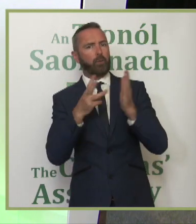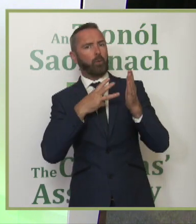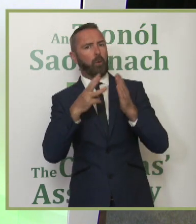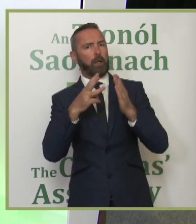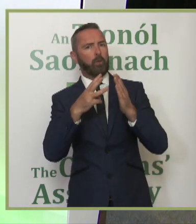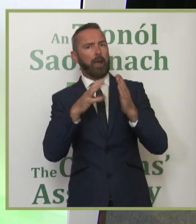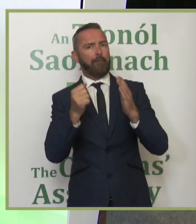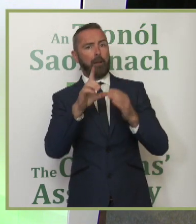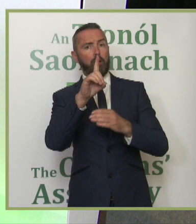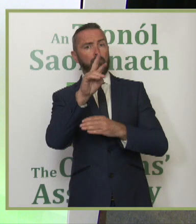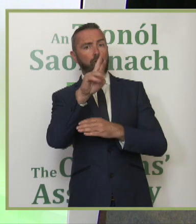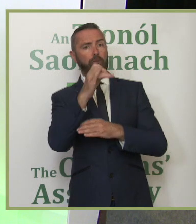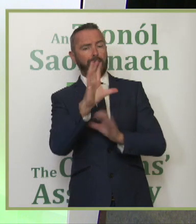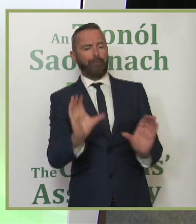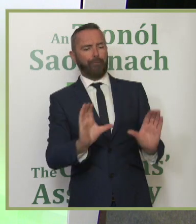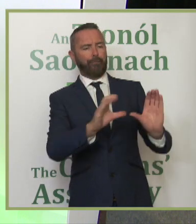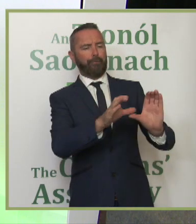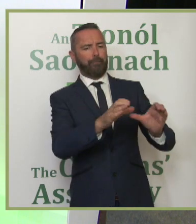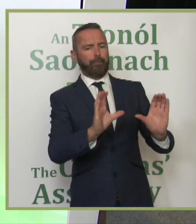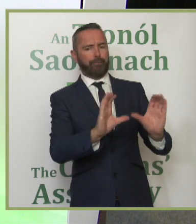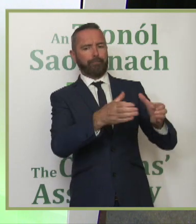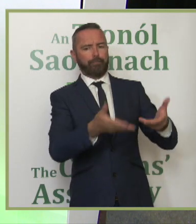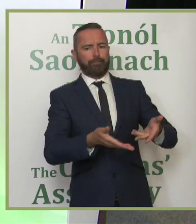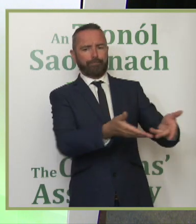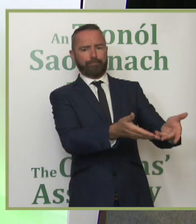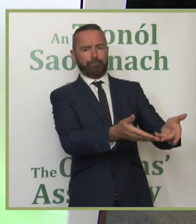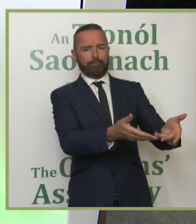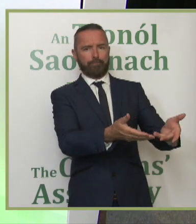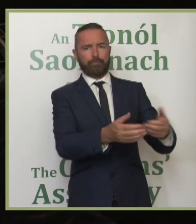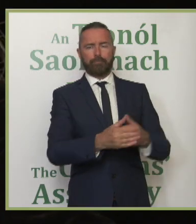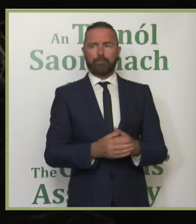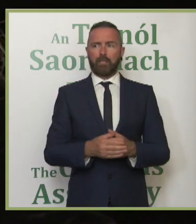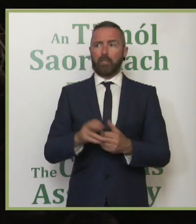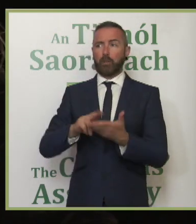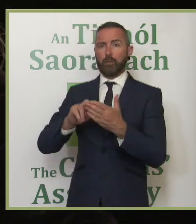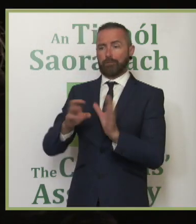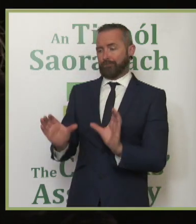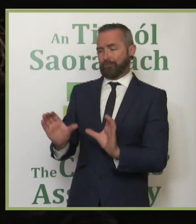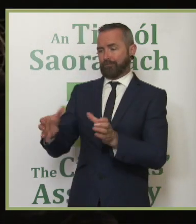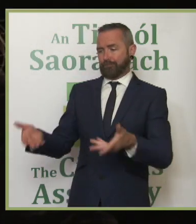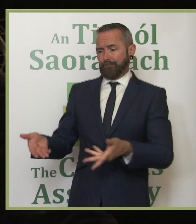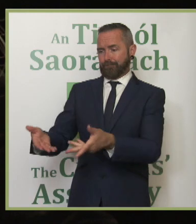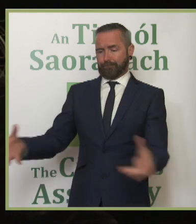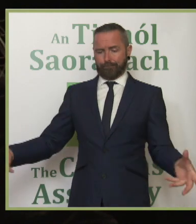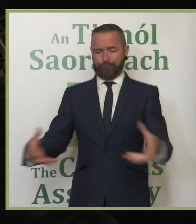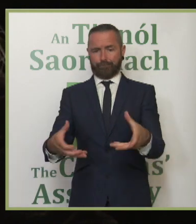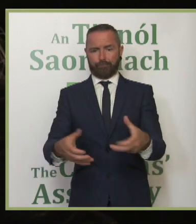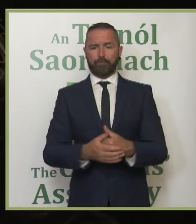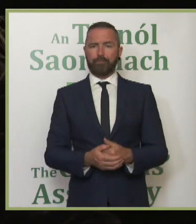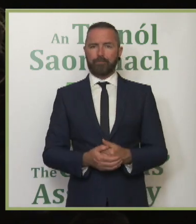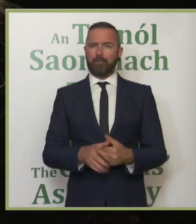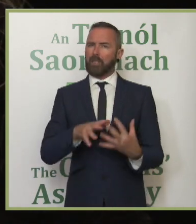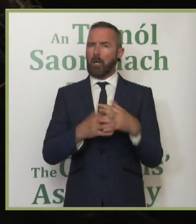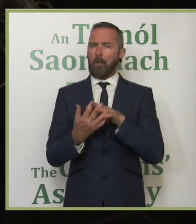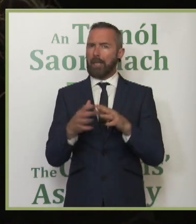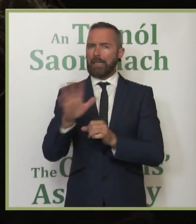lump drugs and drug users into the mix. And what we need to, I suppose,